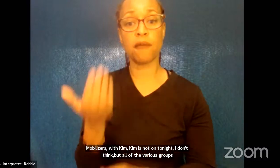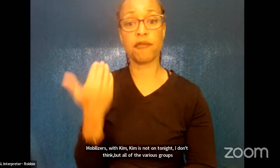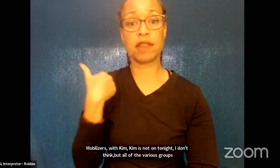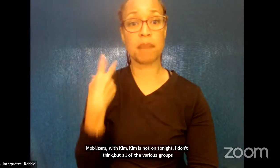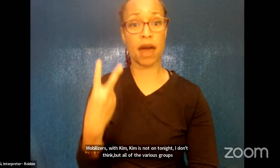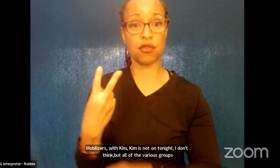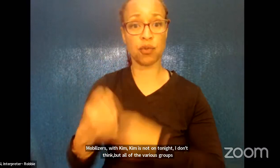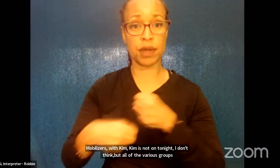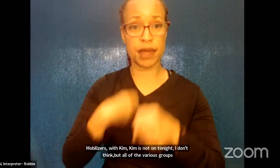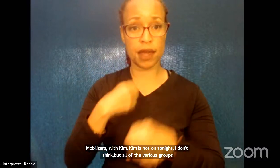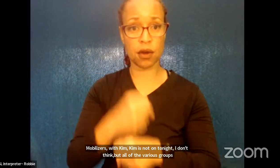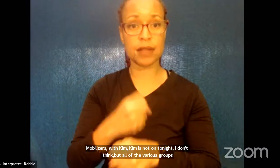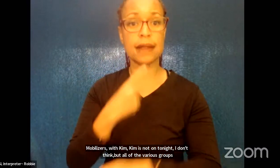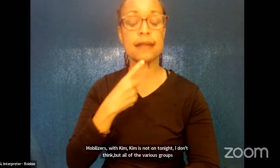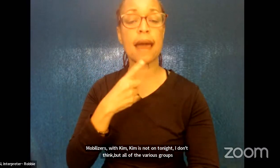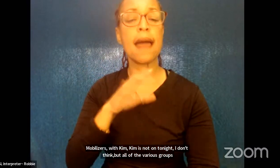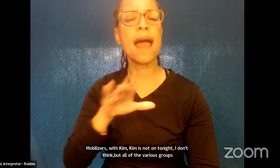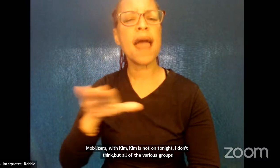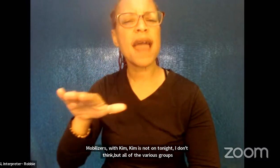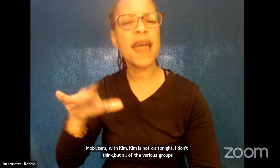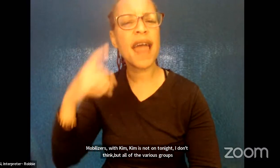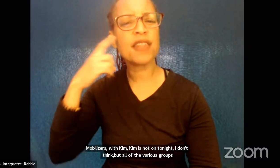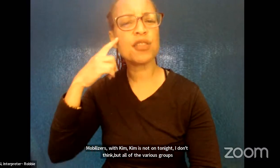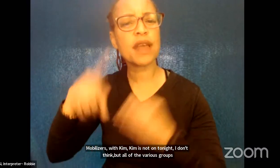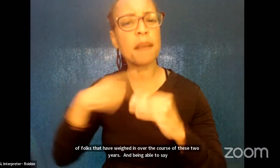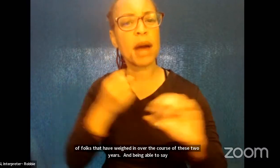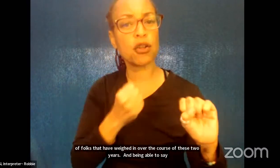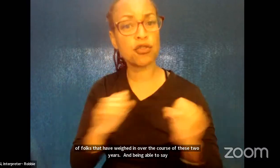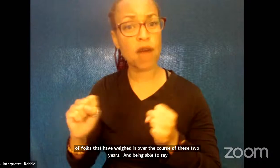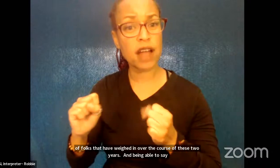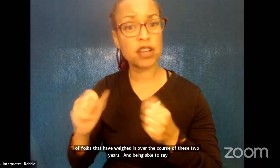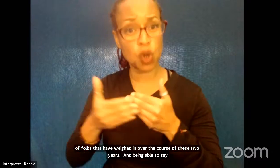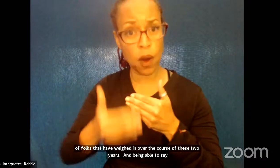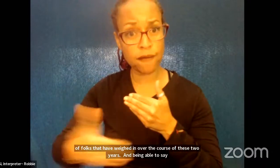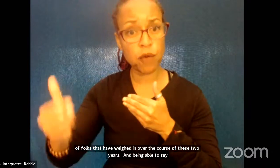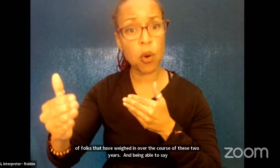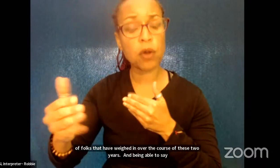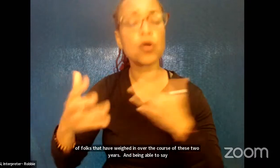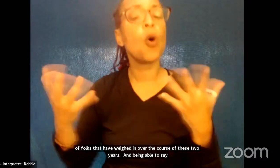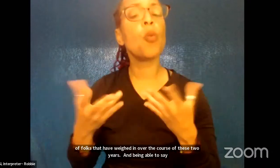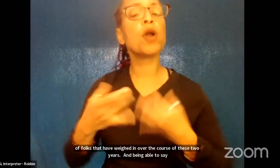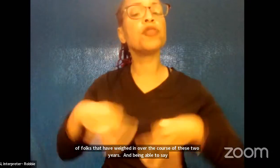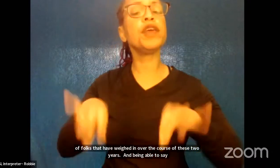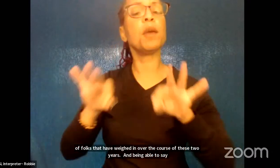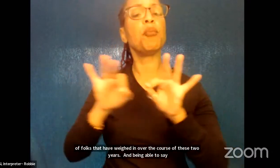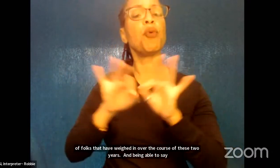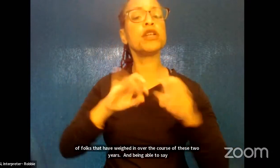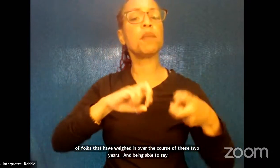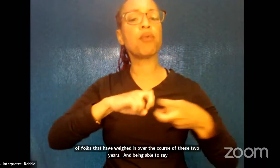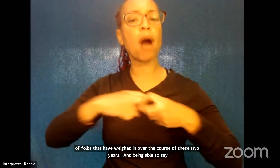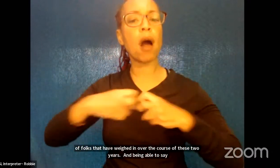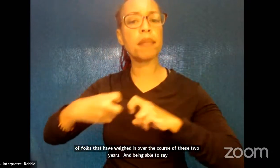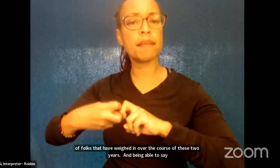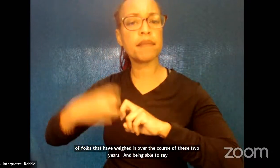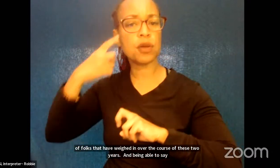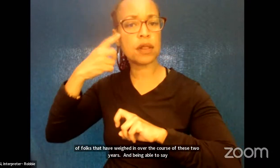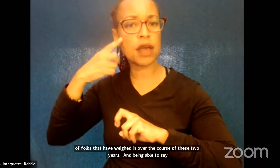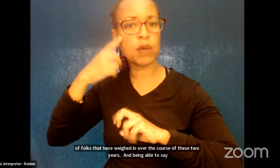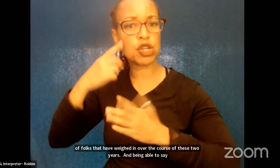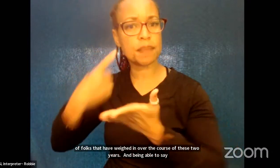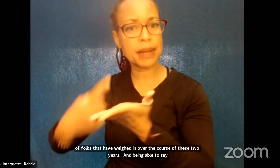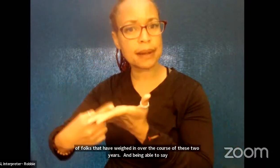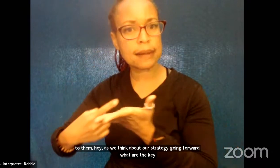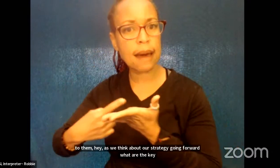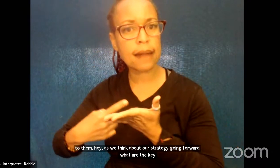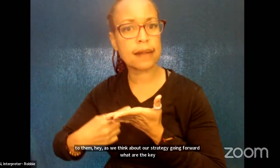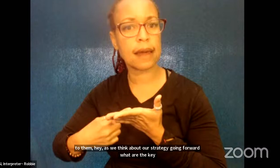and being able to say to them, hey, as we think about our strategy going forward, what are the key issues that you think we should be talking about? What are the